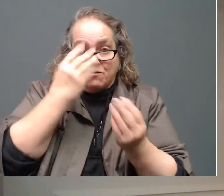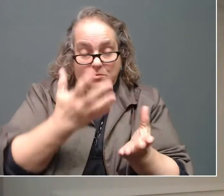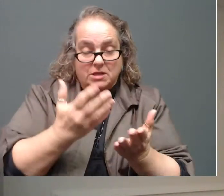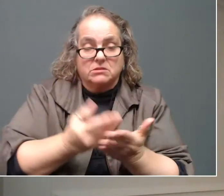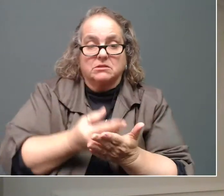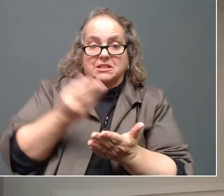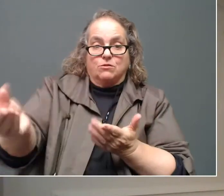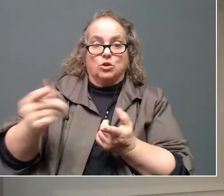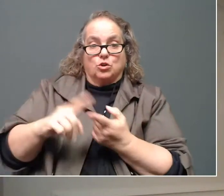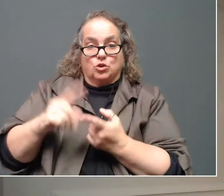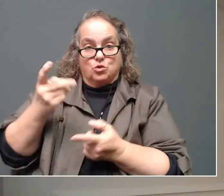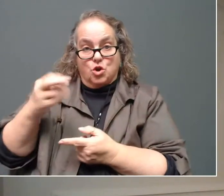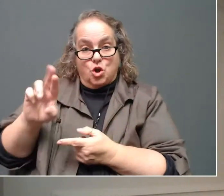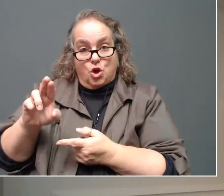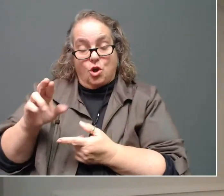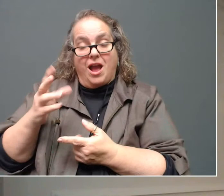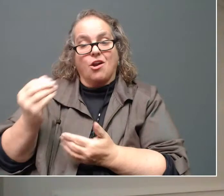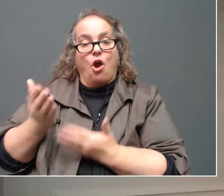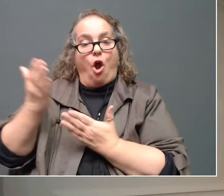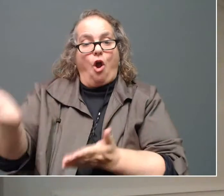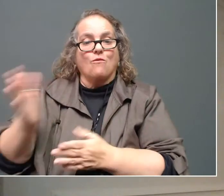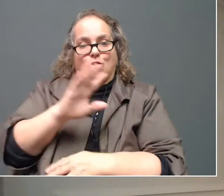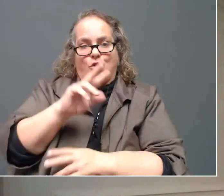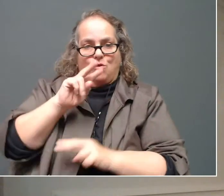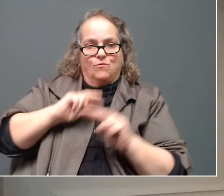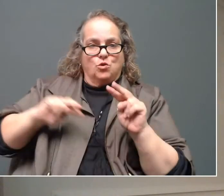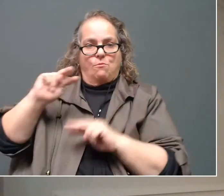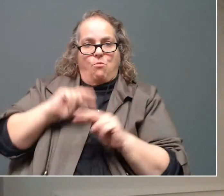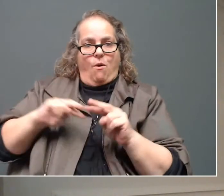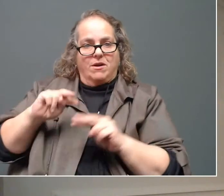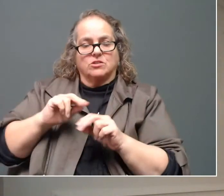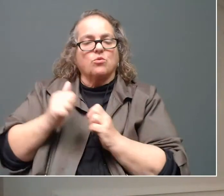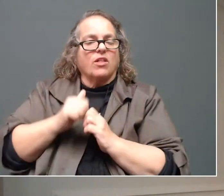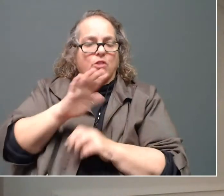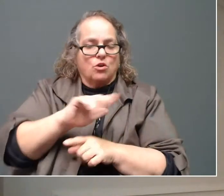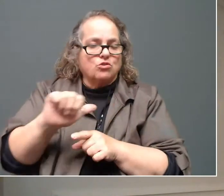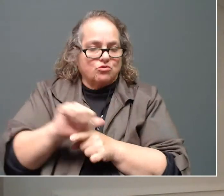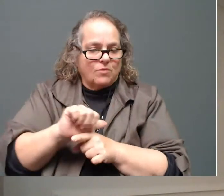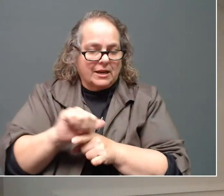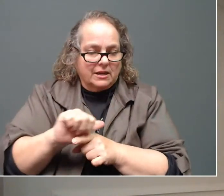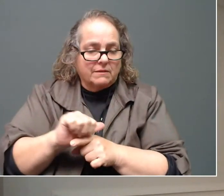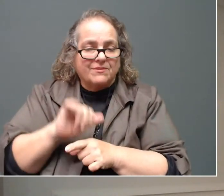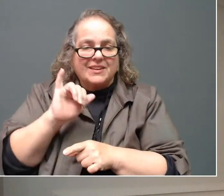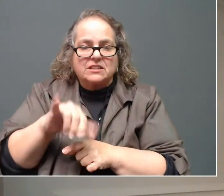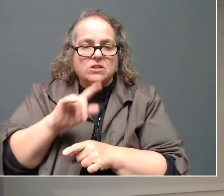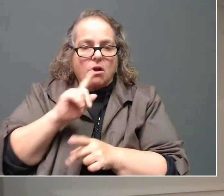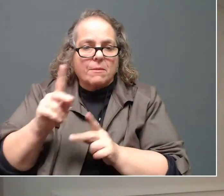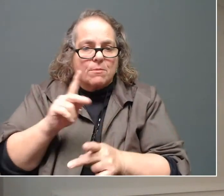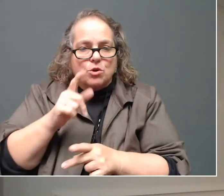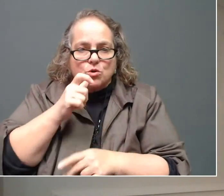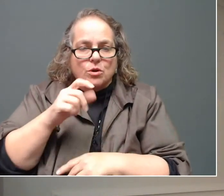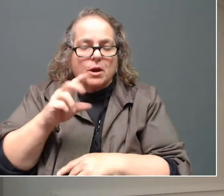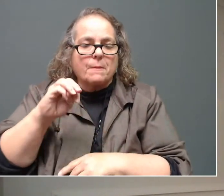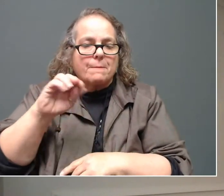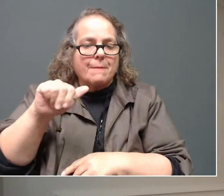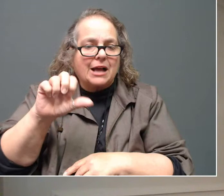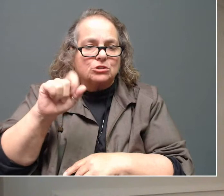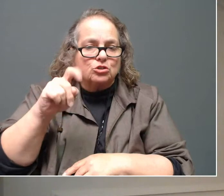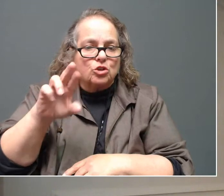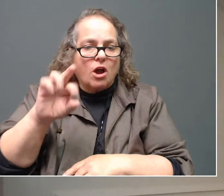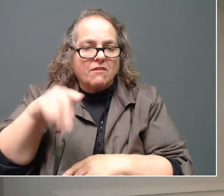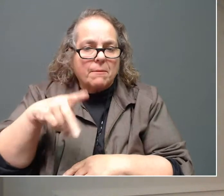insights as applicable for their training. And these are people who are masters of public health, PhDs